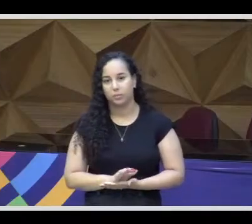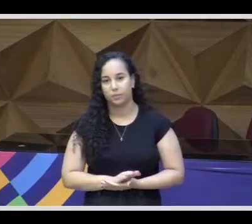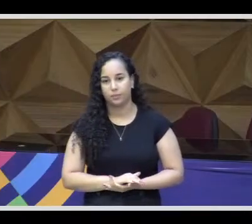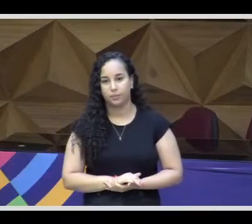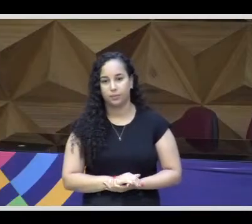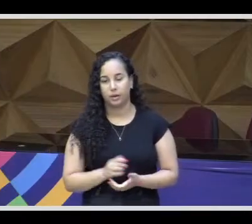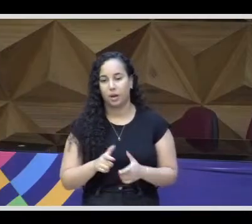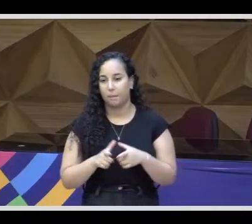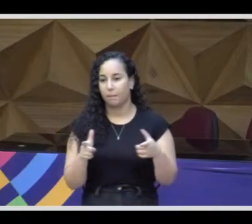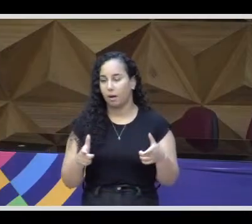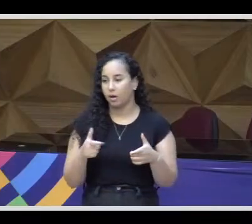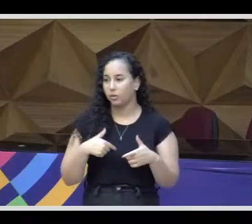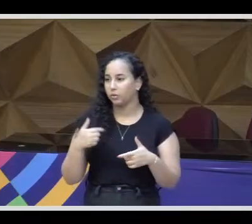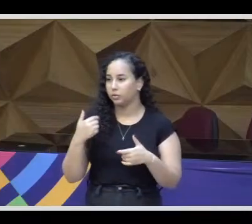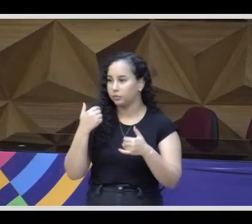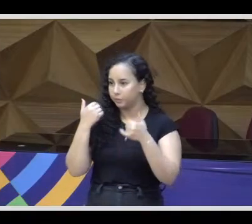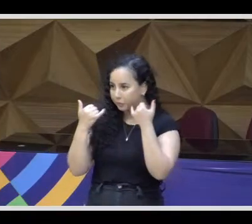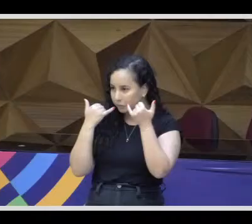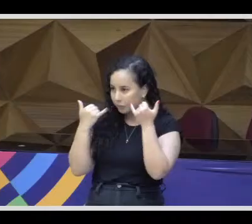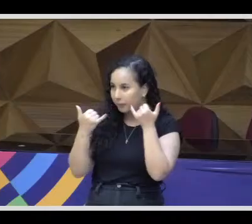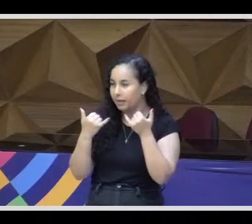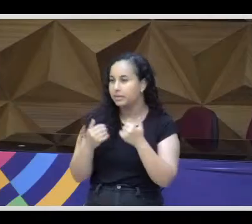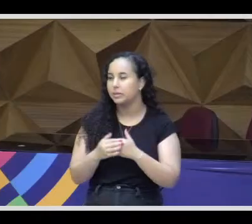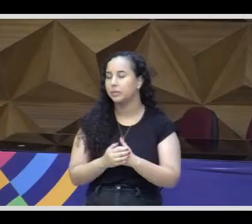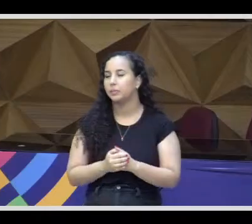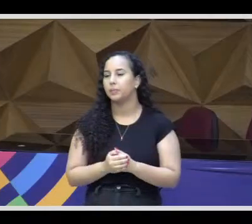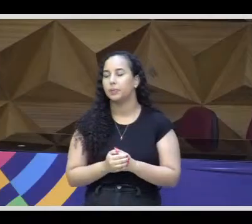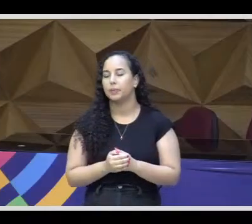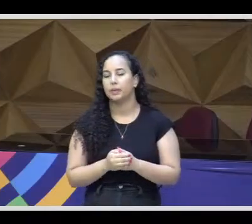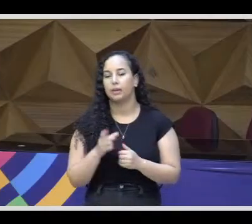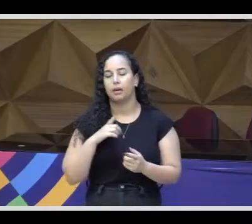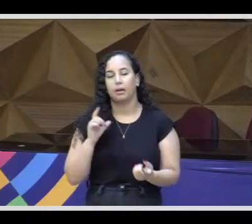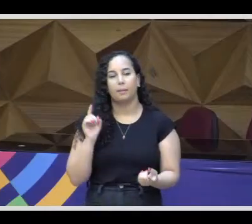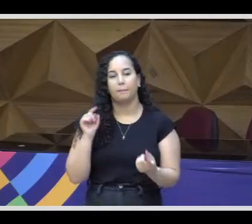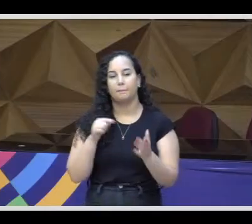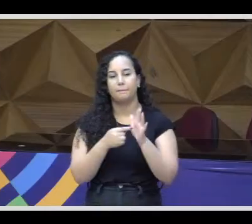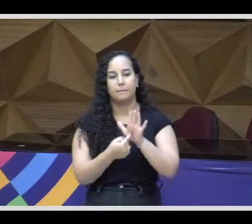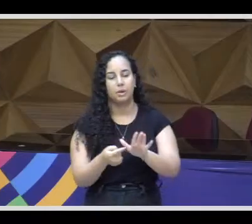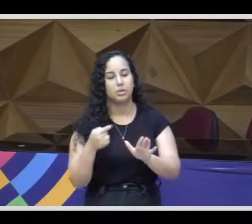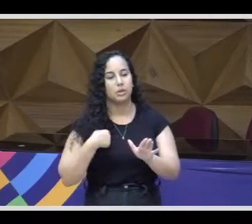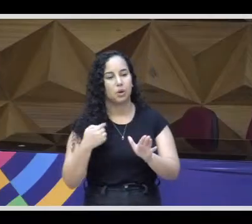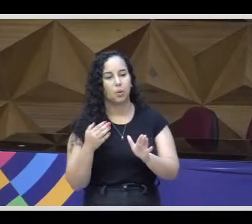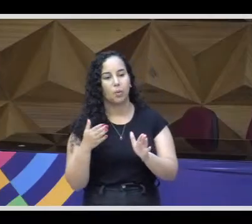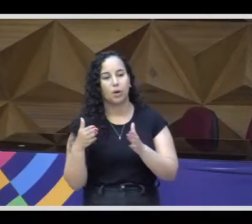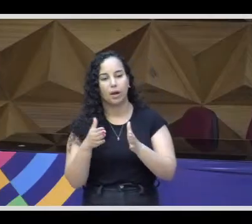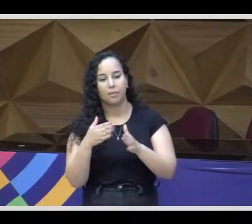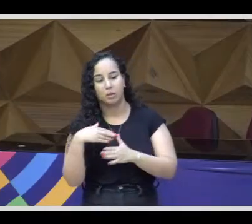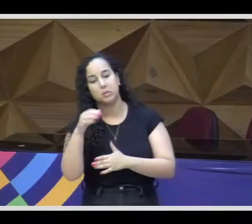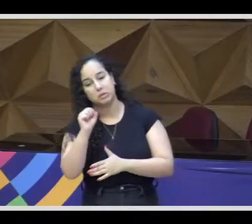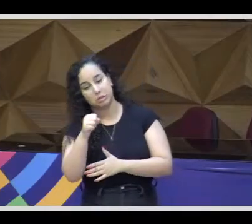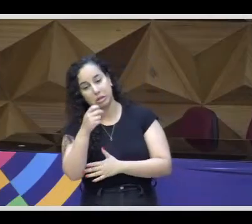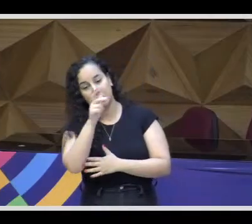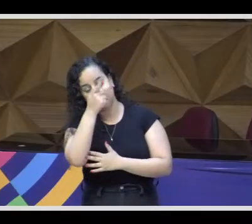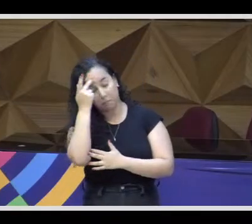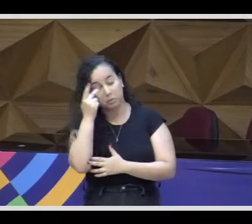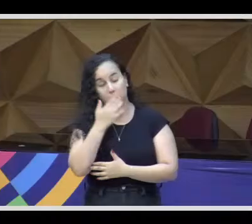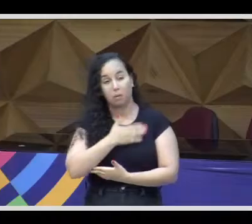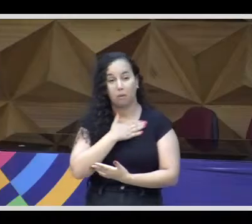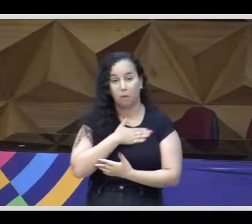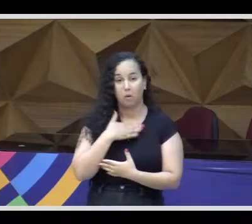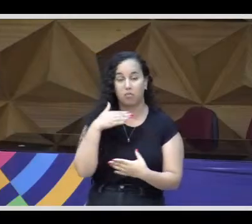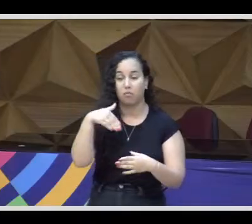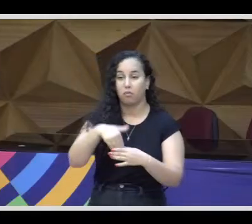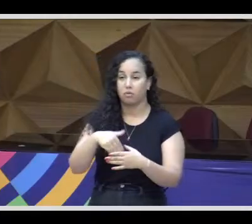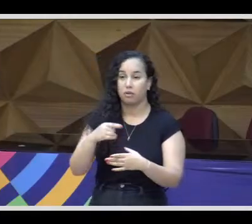most of the data, most of the research pointed to a direction in which, yes, people liked to vote for the